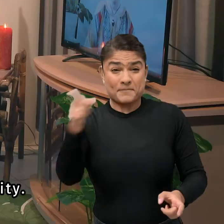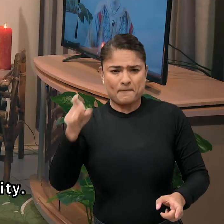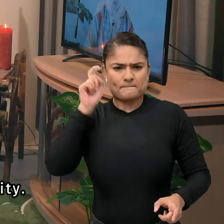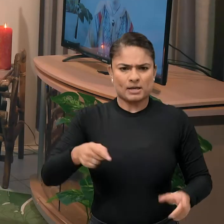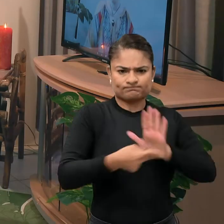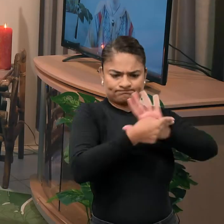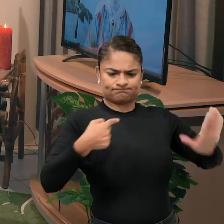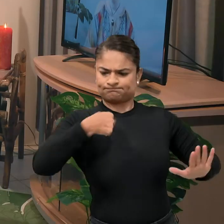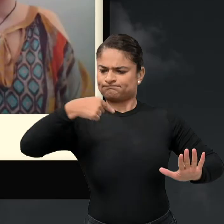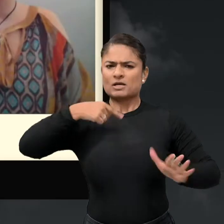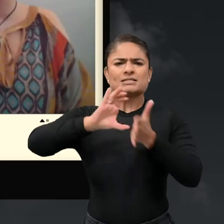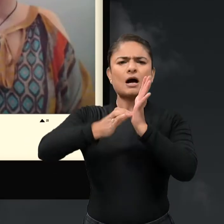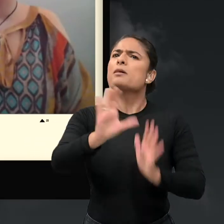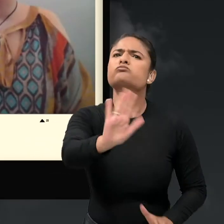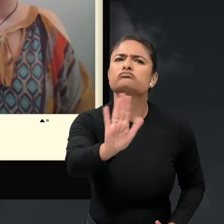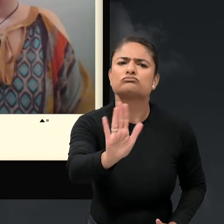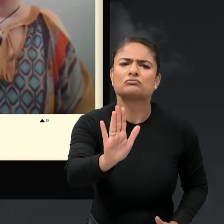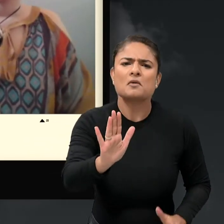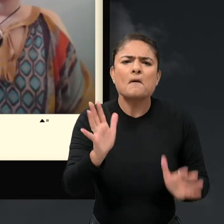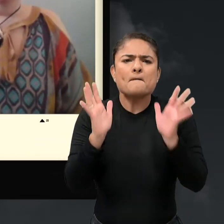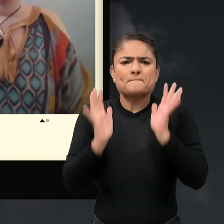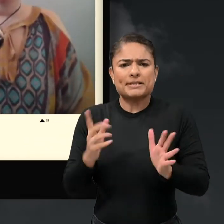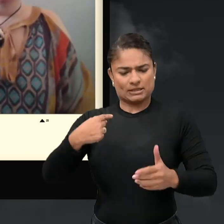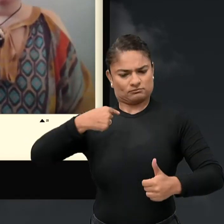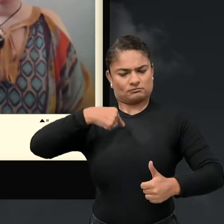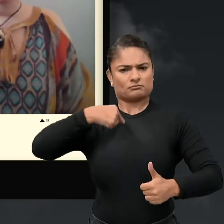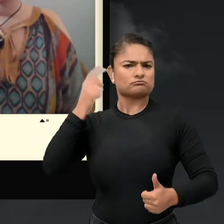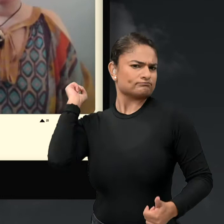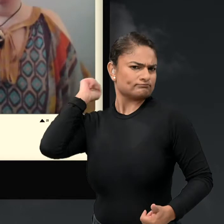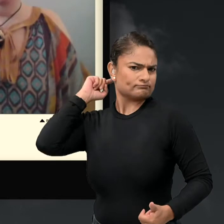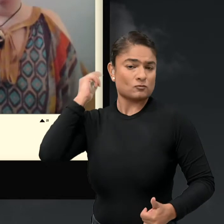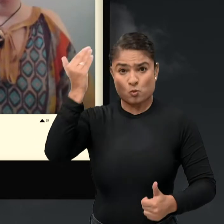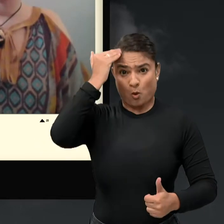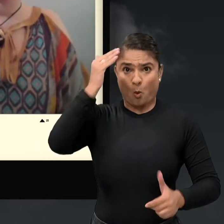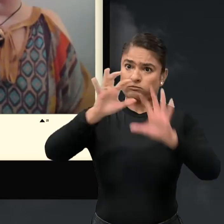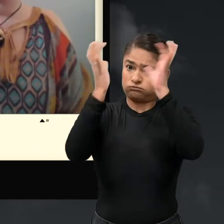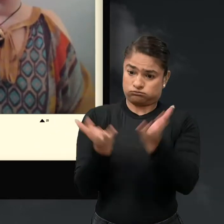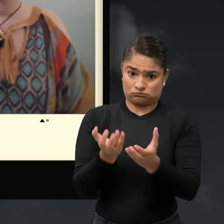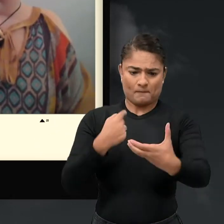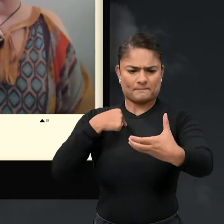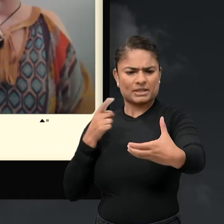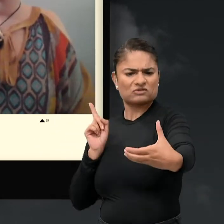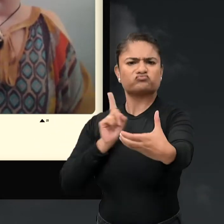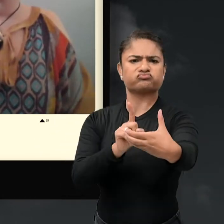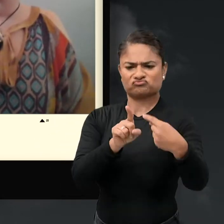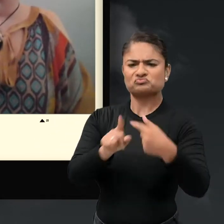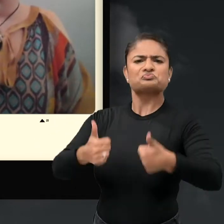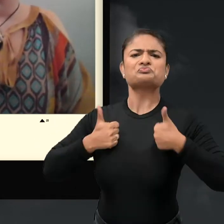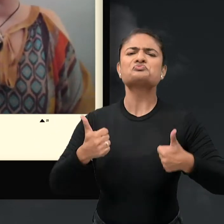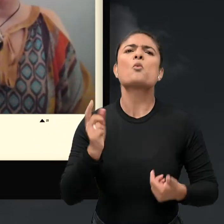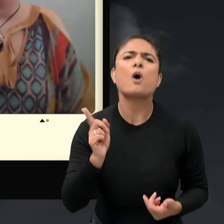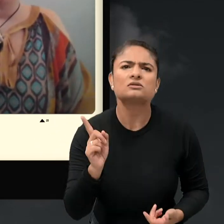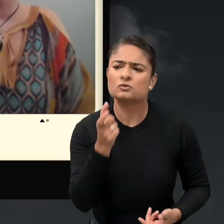disability. Primary, just first. It's about consciously knowing what the worth of